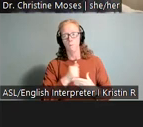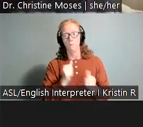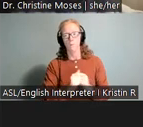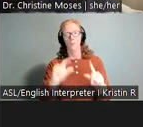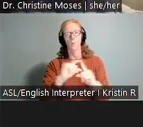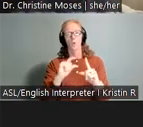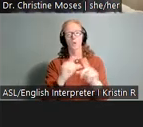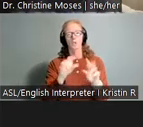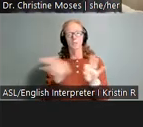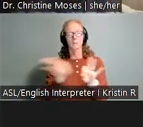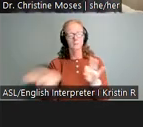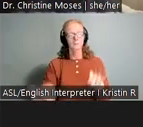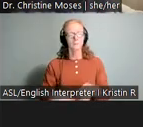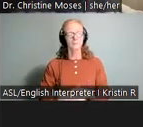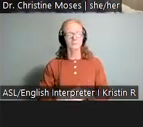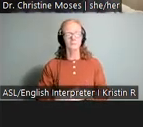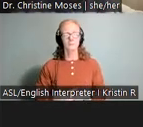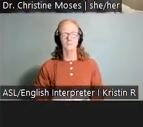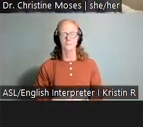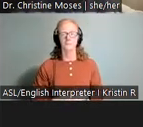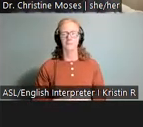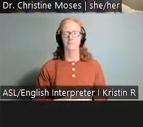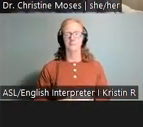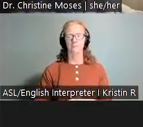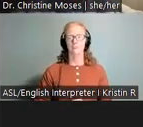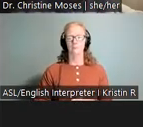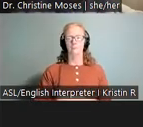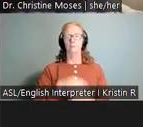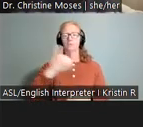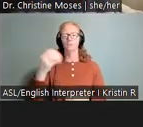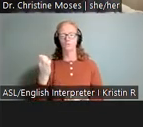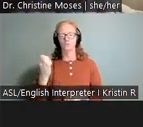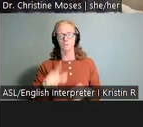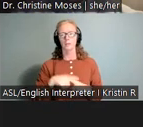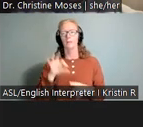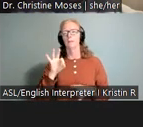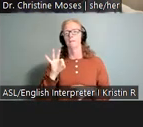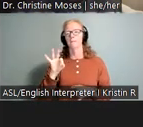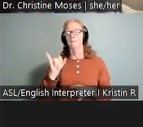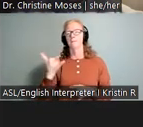words. I'm going to go with Commissioner Ajay and then Commissioner Faith.